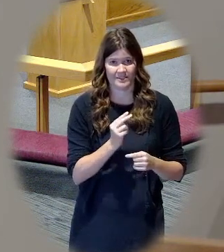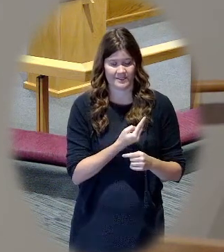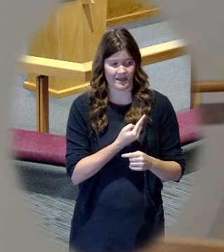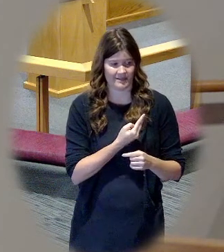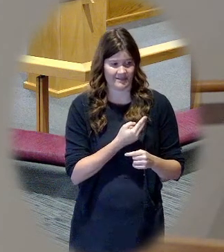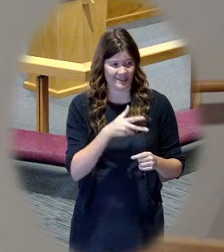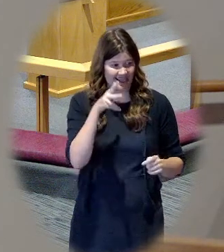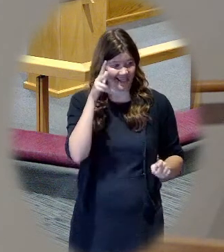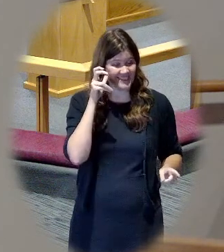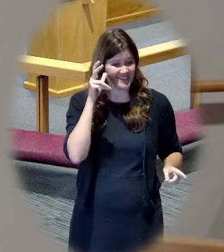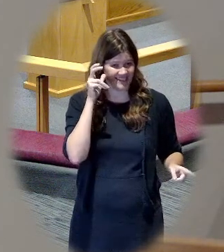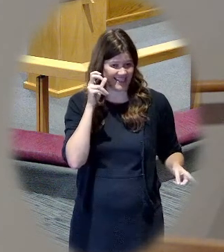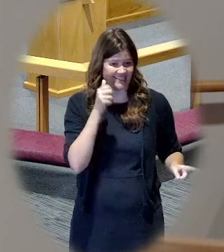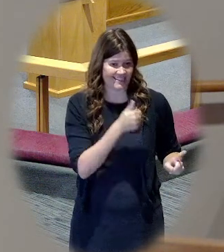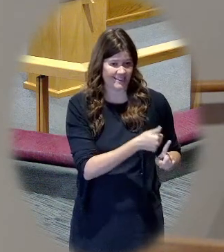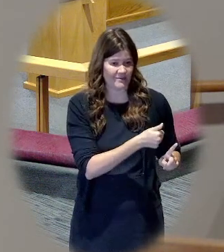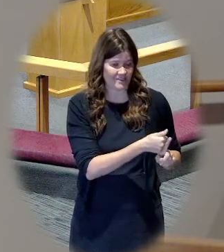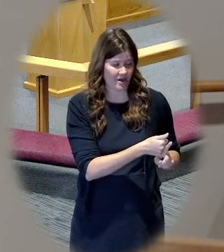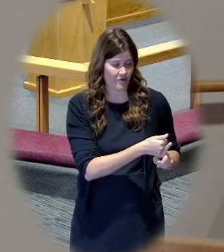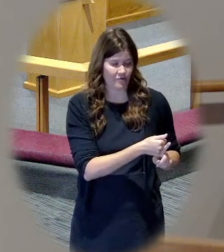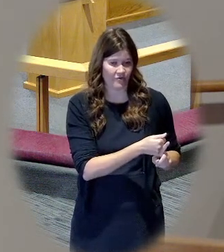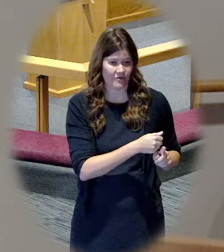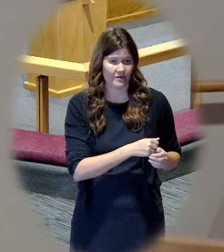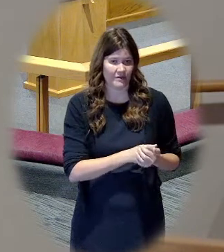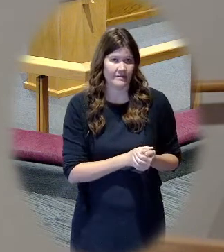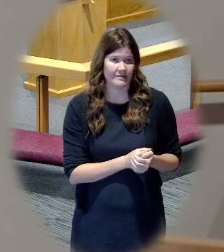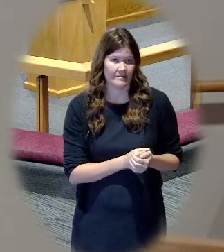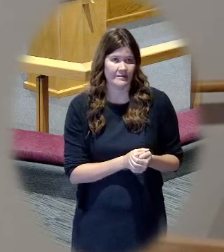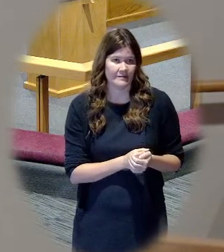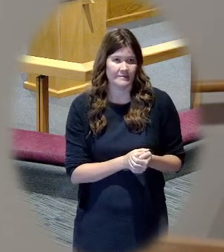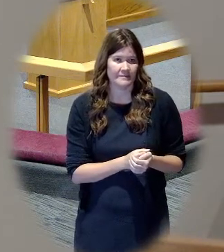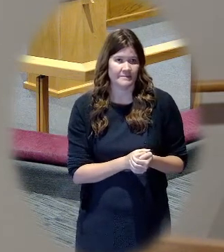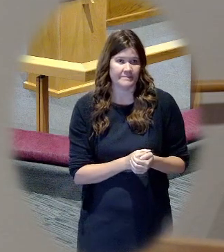Satan himself, who loves to dig up old bones,